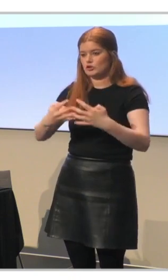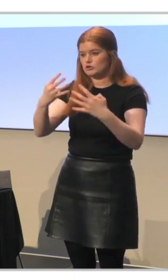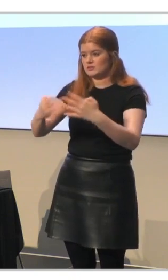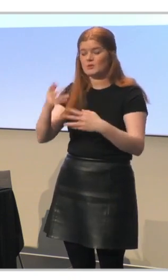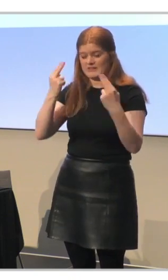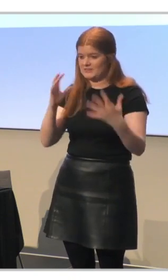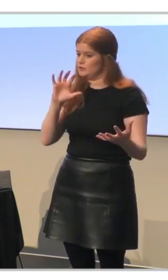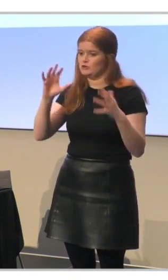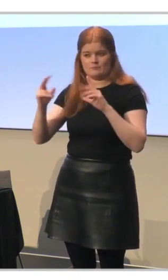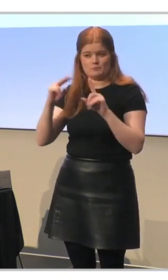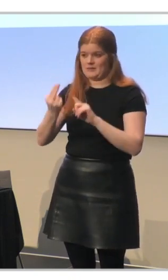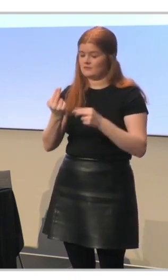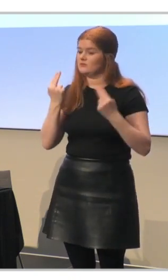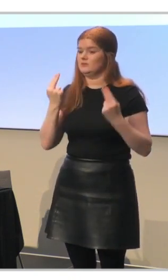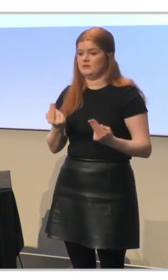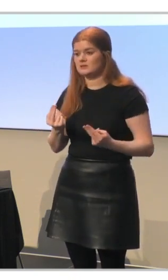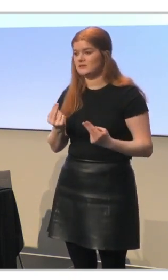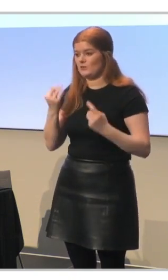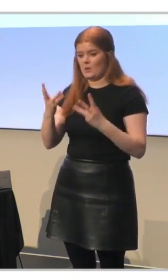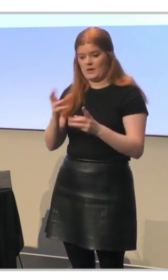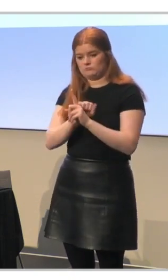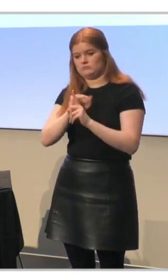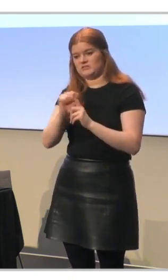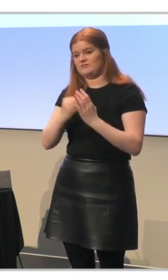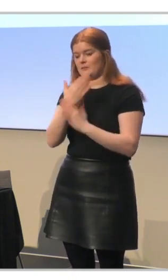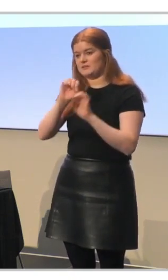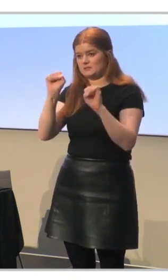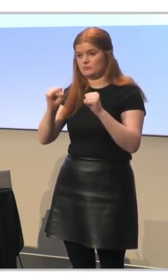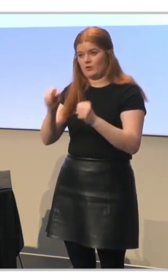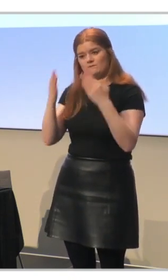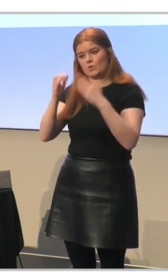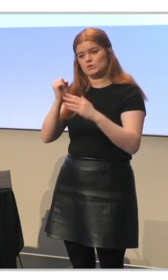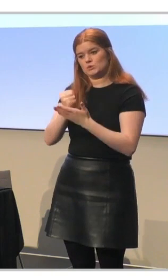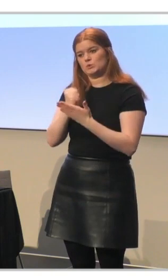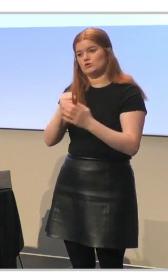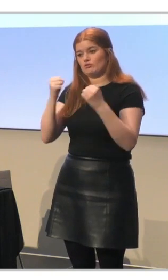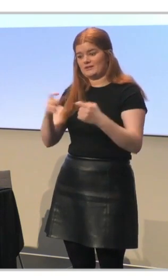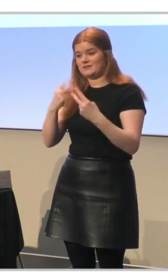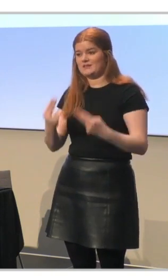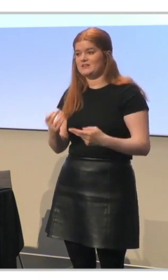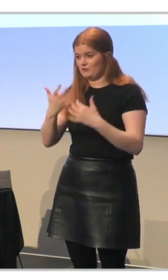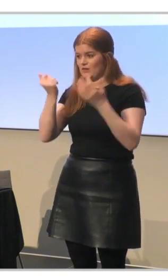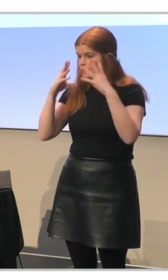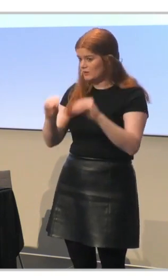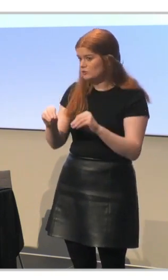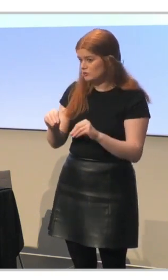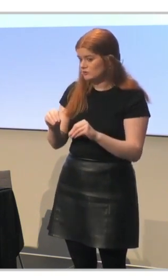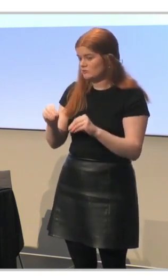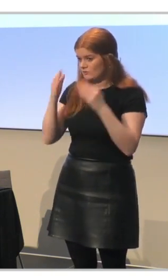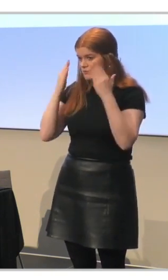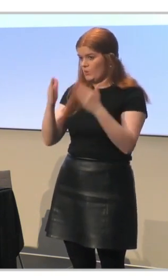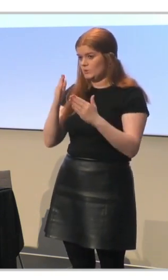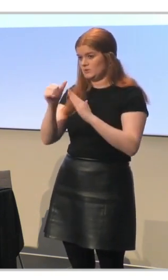in perspective is very necessary to develop a system that focuses on the student's strengths and needs, where education's focus